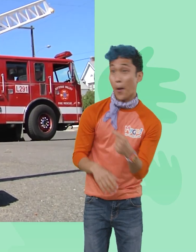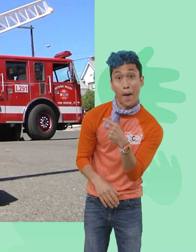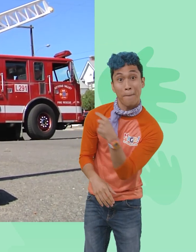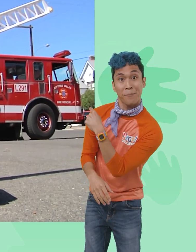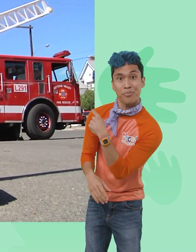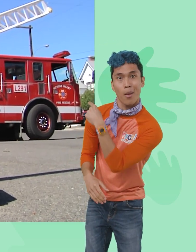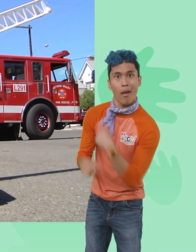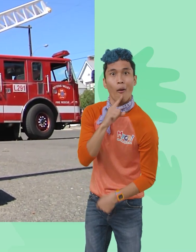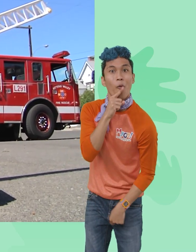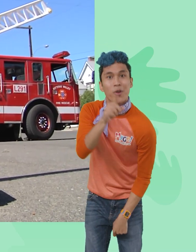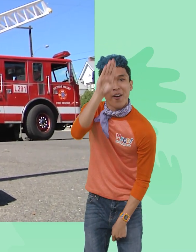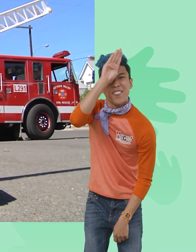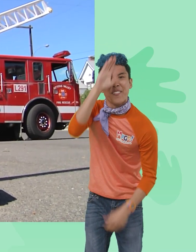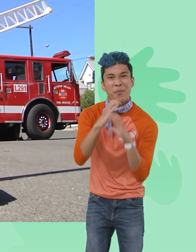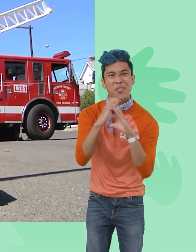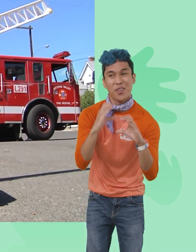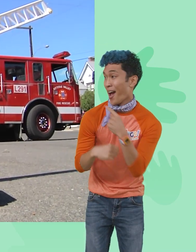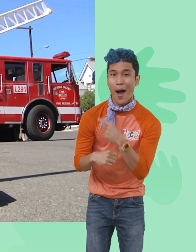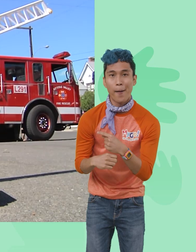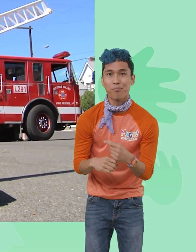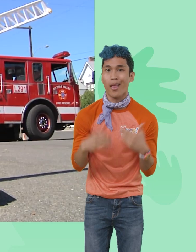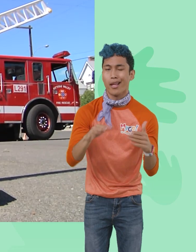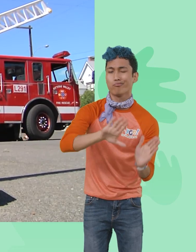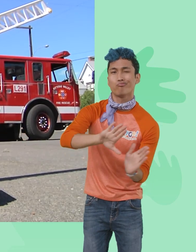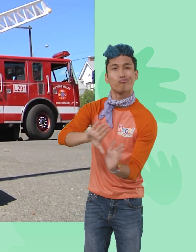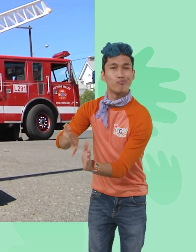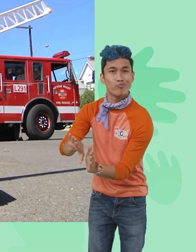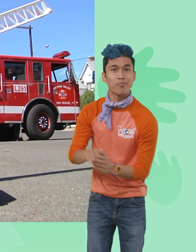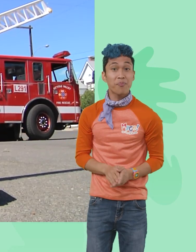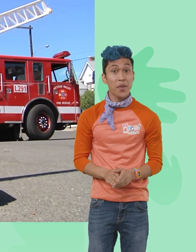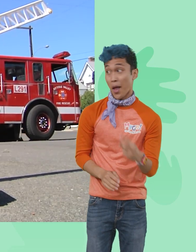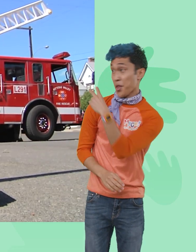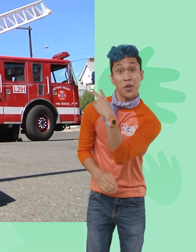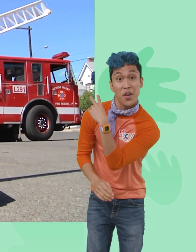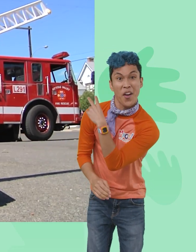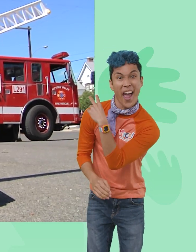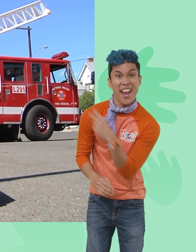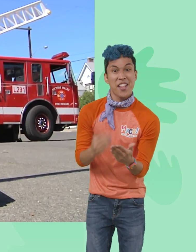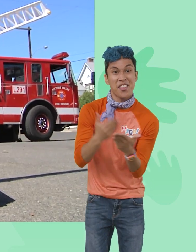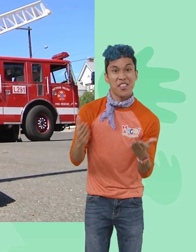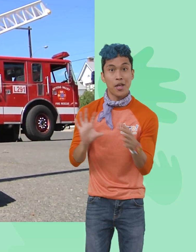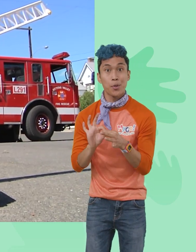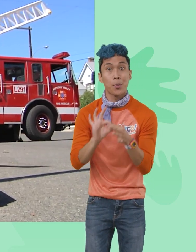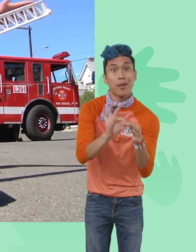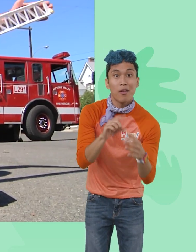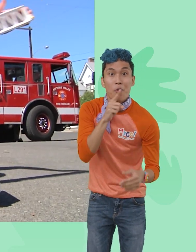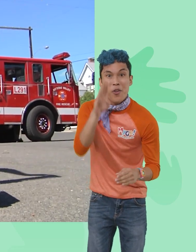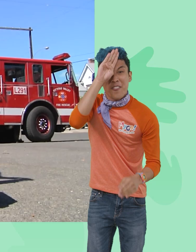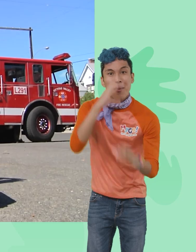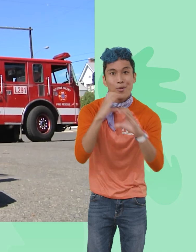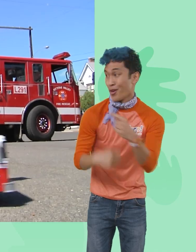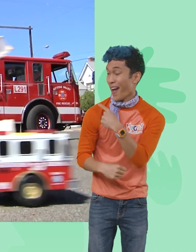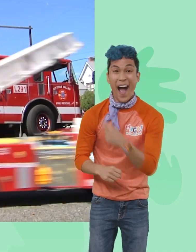There's a real fire truck behind me. Let's put this fire truck toy away and check out some of the gadgets on the real fire truck.